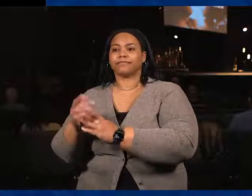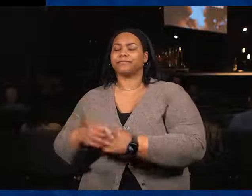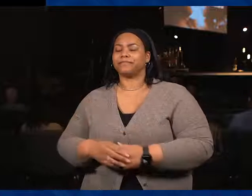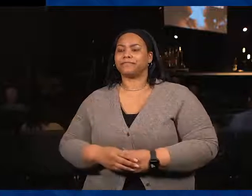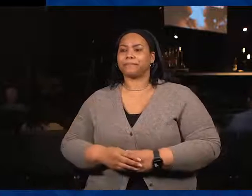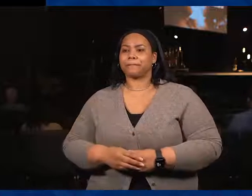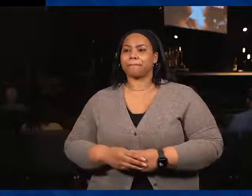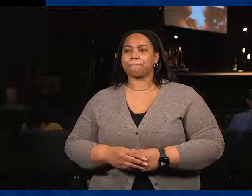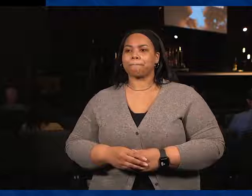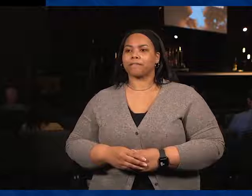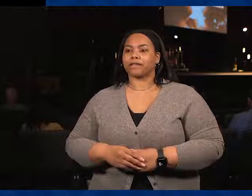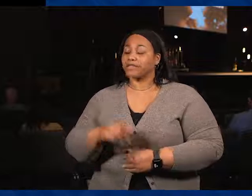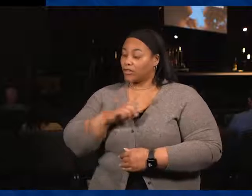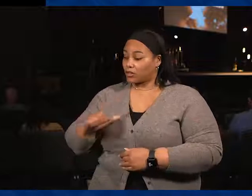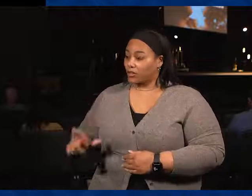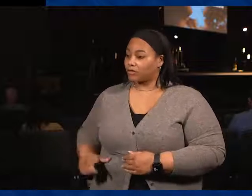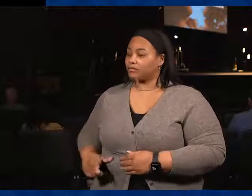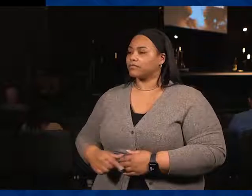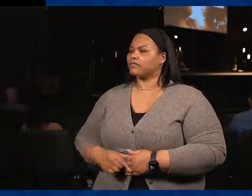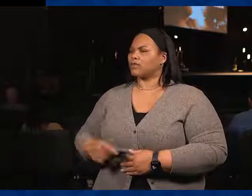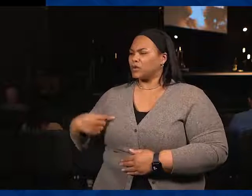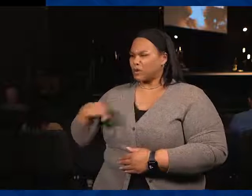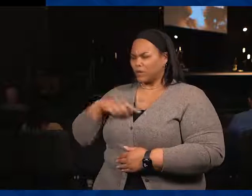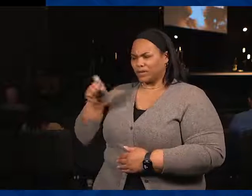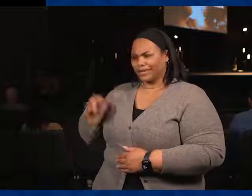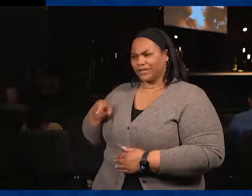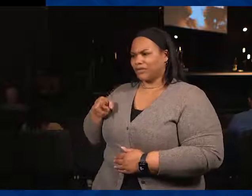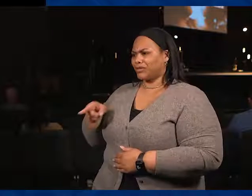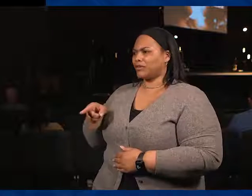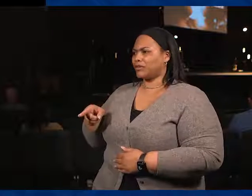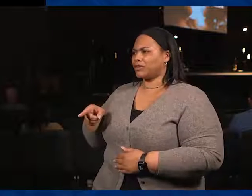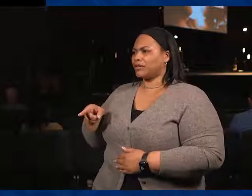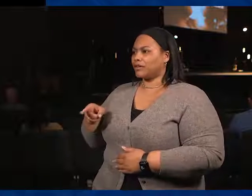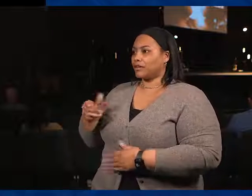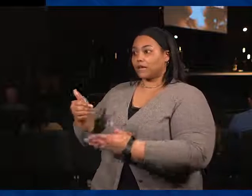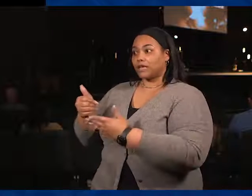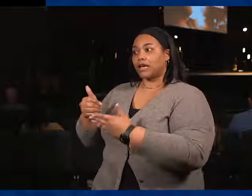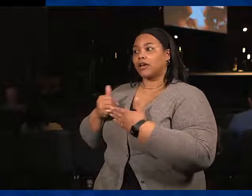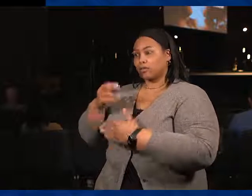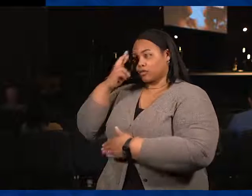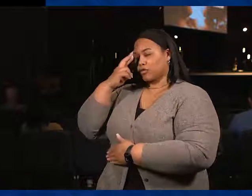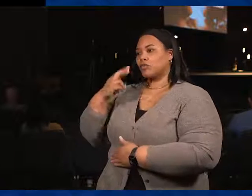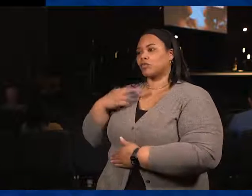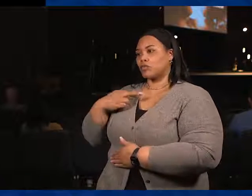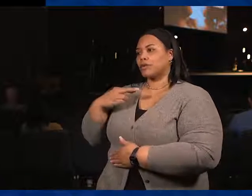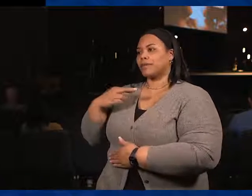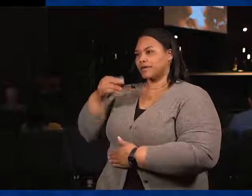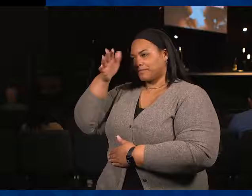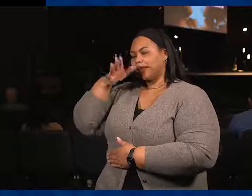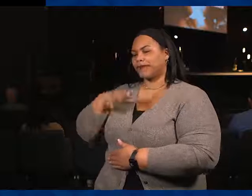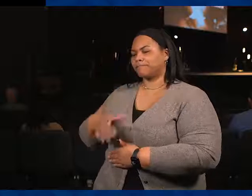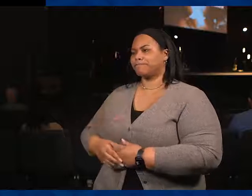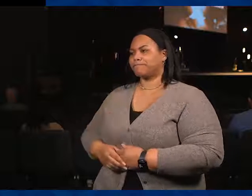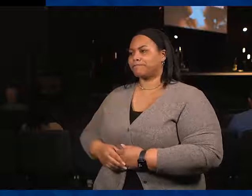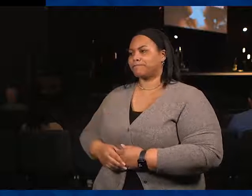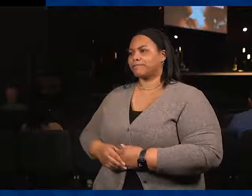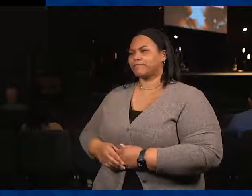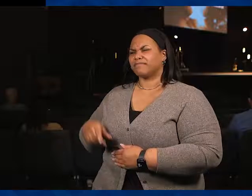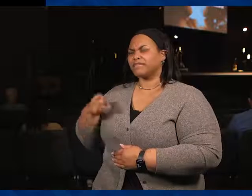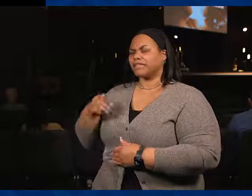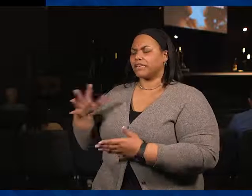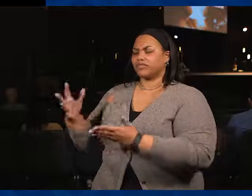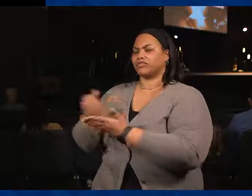conversation. They say, "Lord, we need you to hook up the Roman centurion because he's